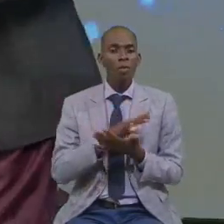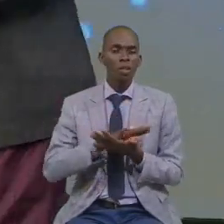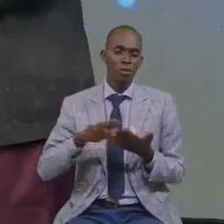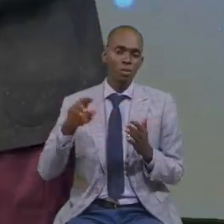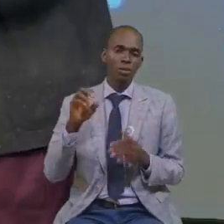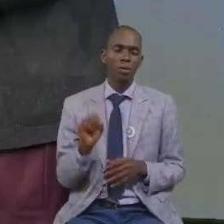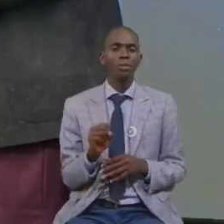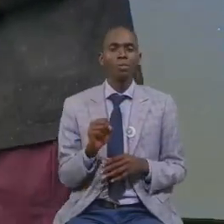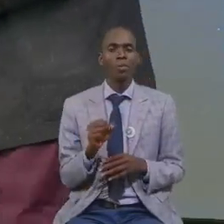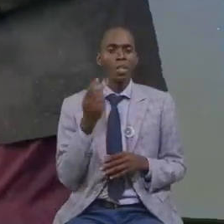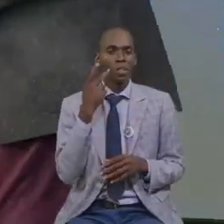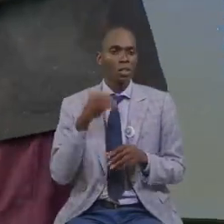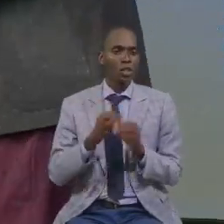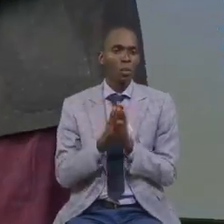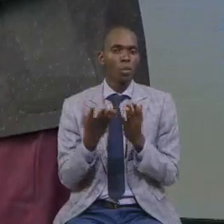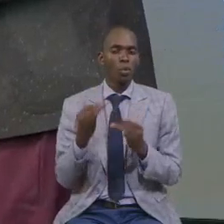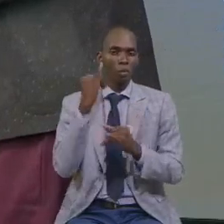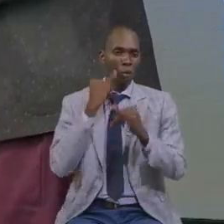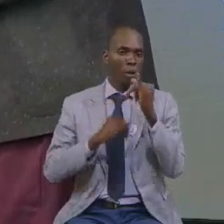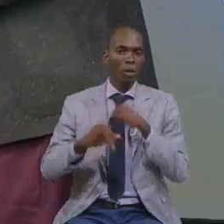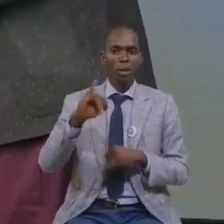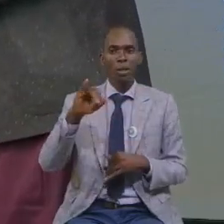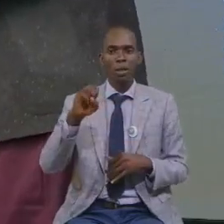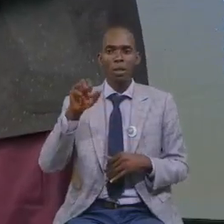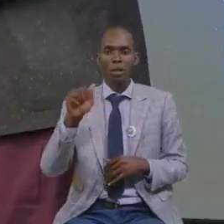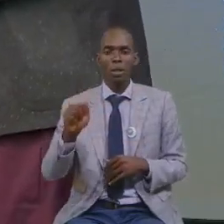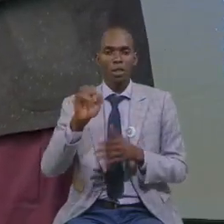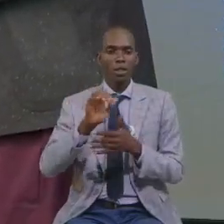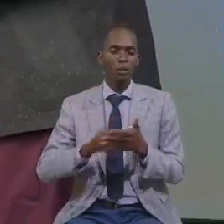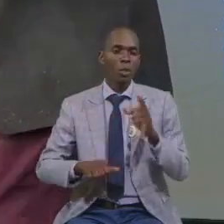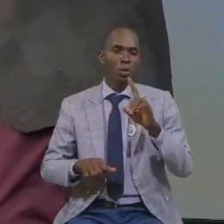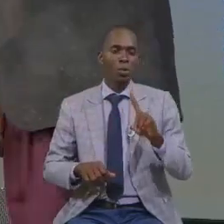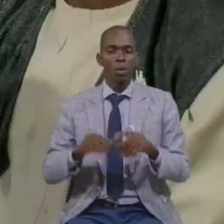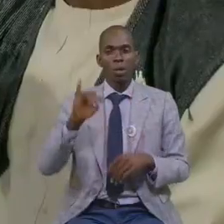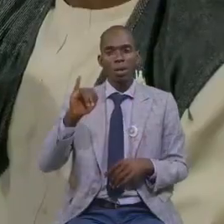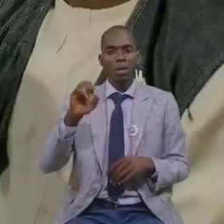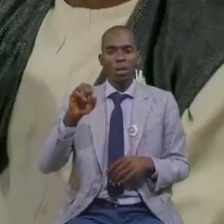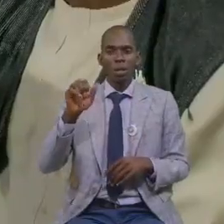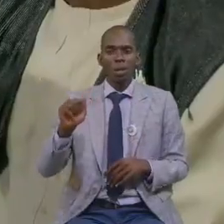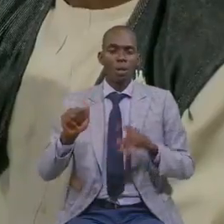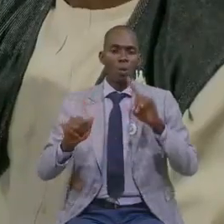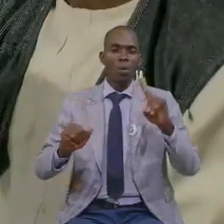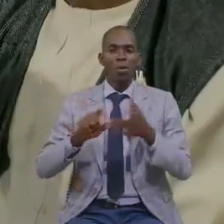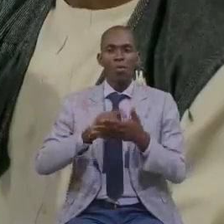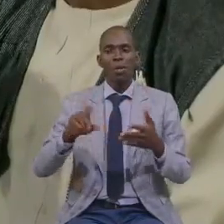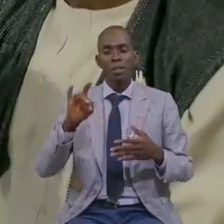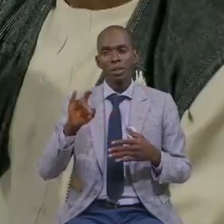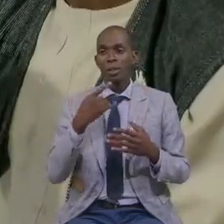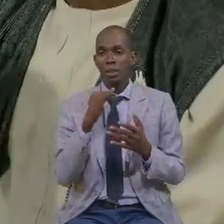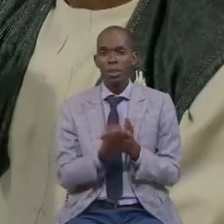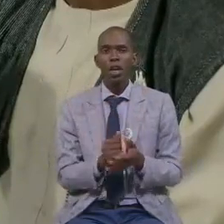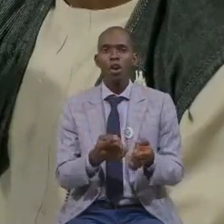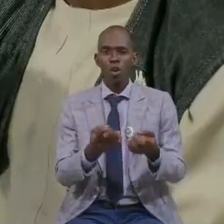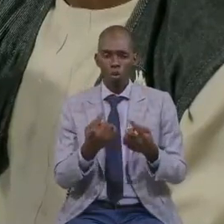righteousness. Look at Isaiah chapter 1, verse 18. Come now. You